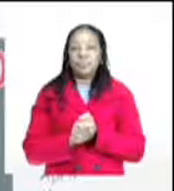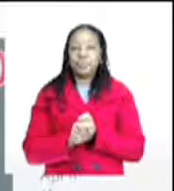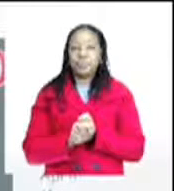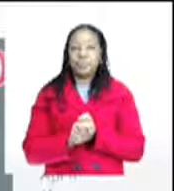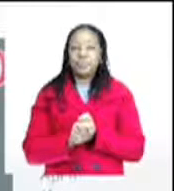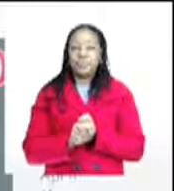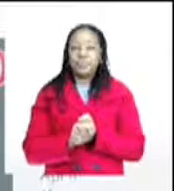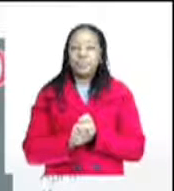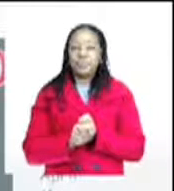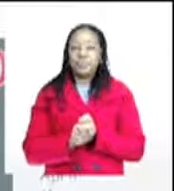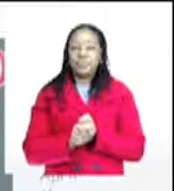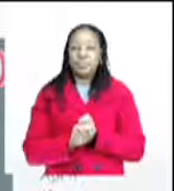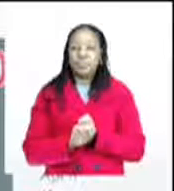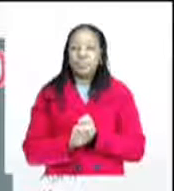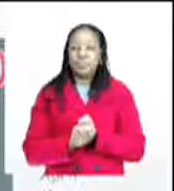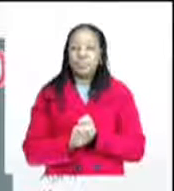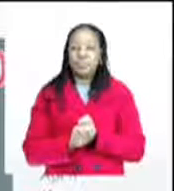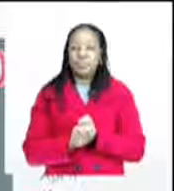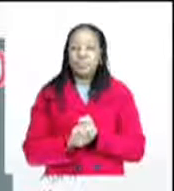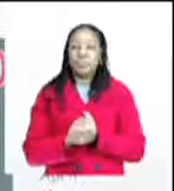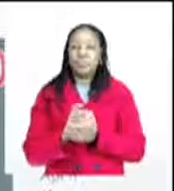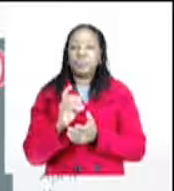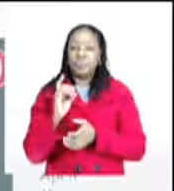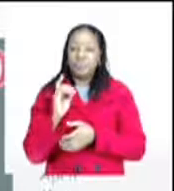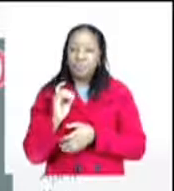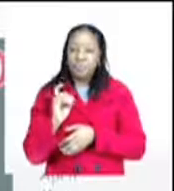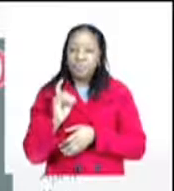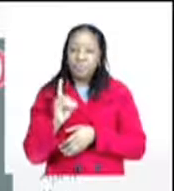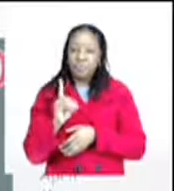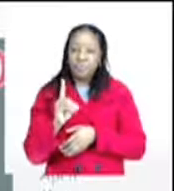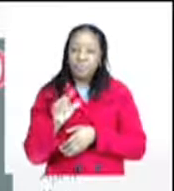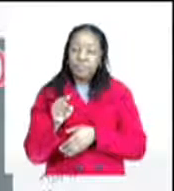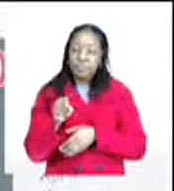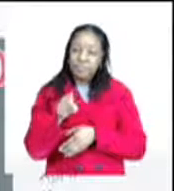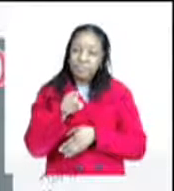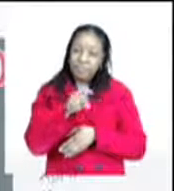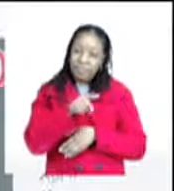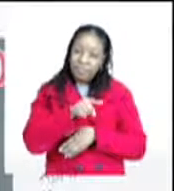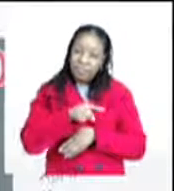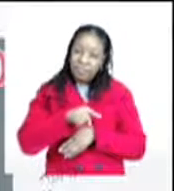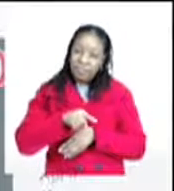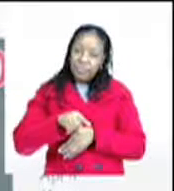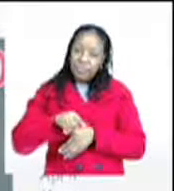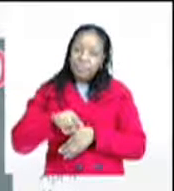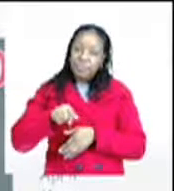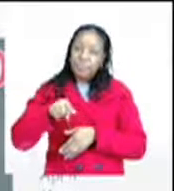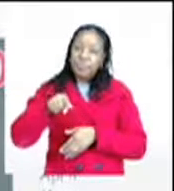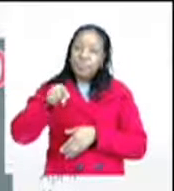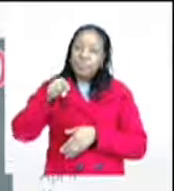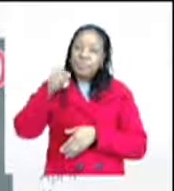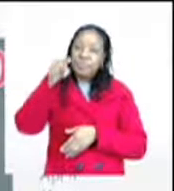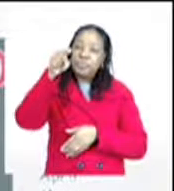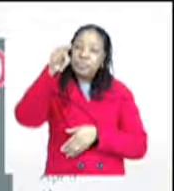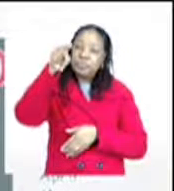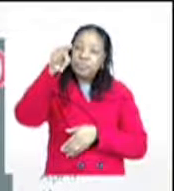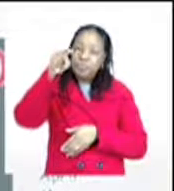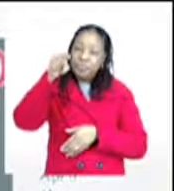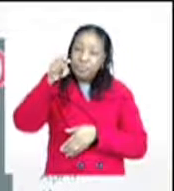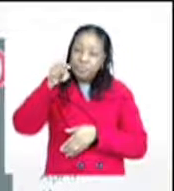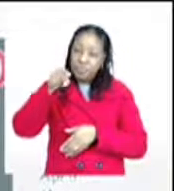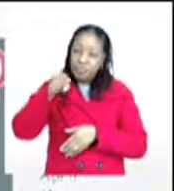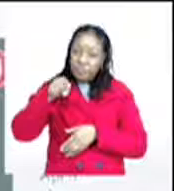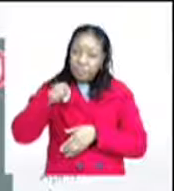able to see how this is done. We go round, Straight up, up, up, up, up, up,